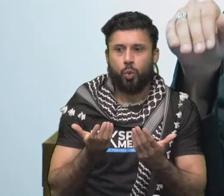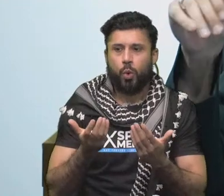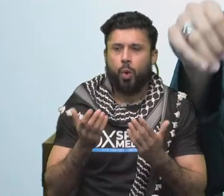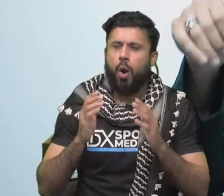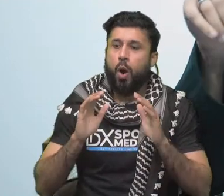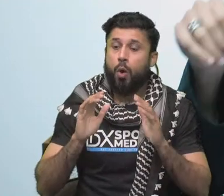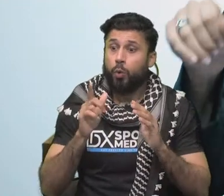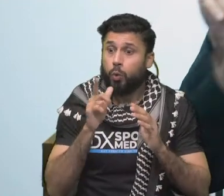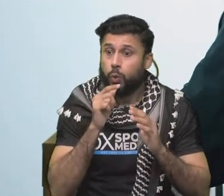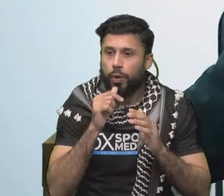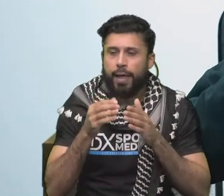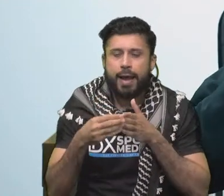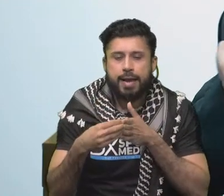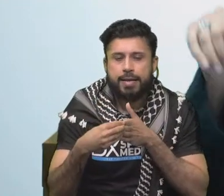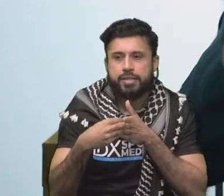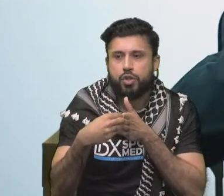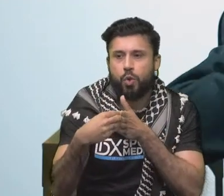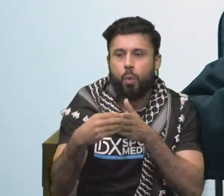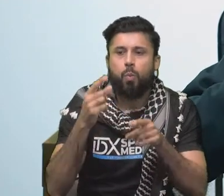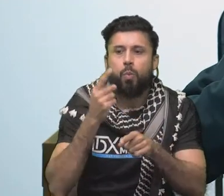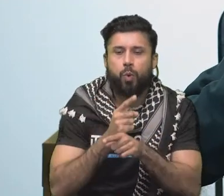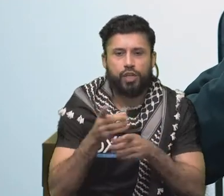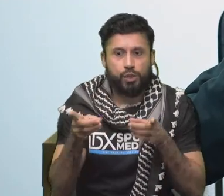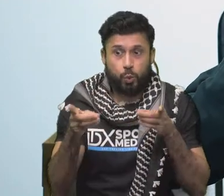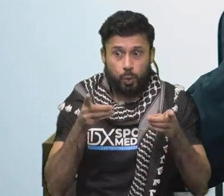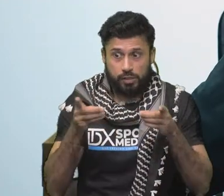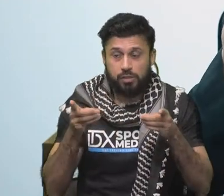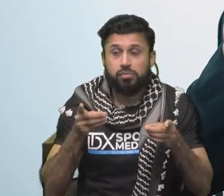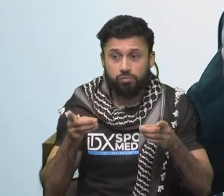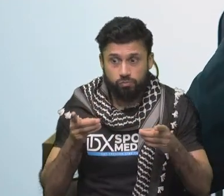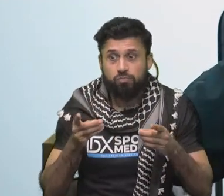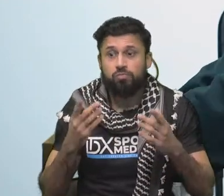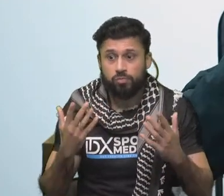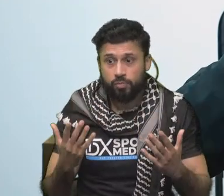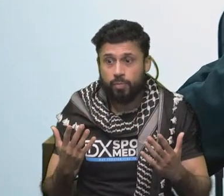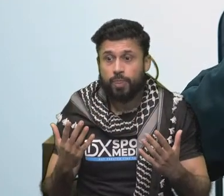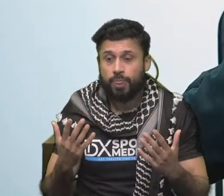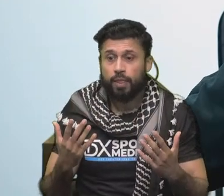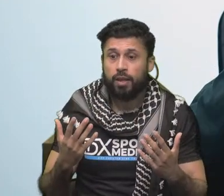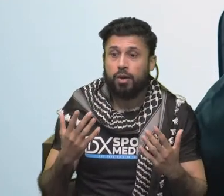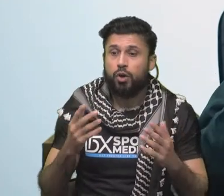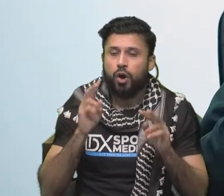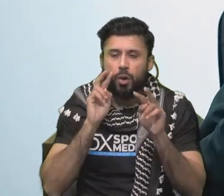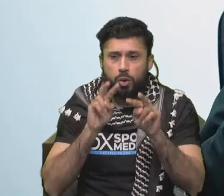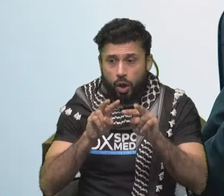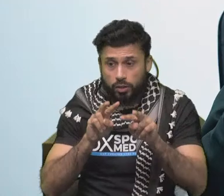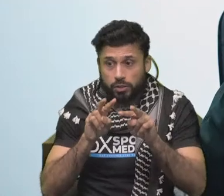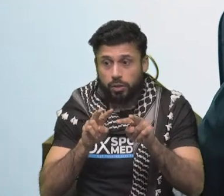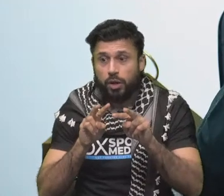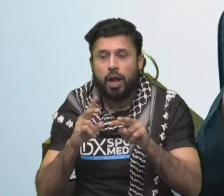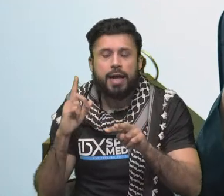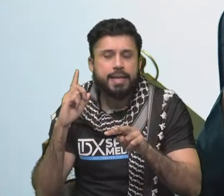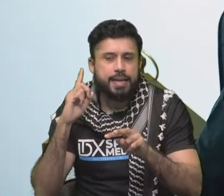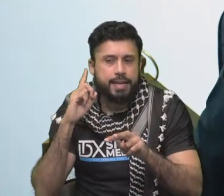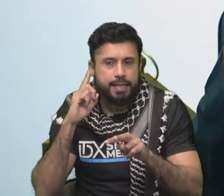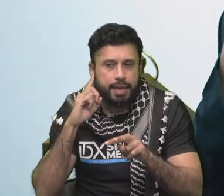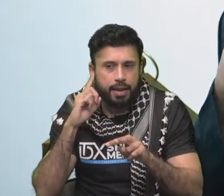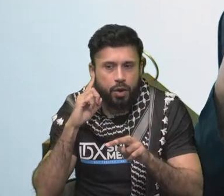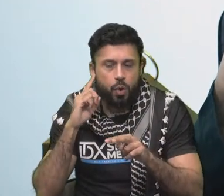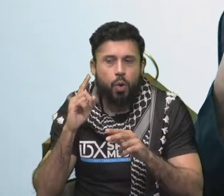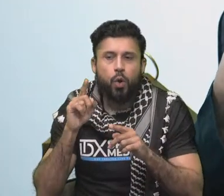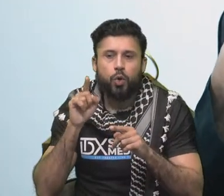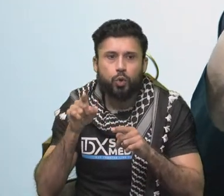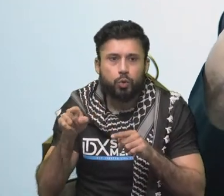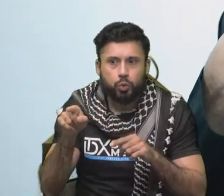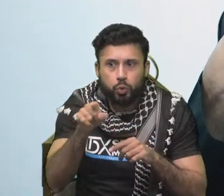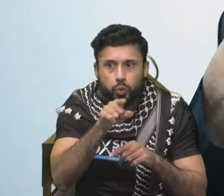destruction? Someone who calls to themselves instead of to Allah. And so in their preaching of the deen, they're constantly making